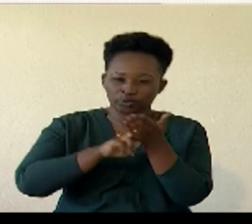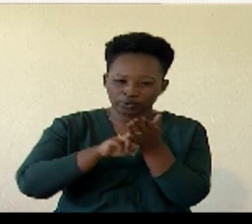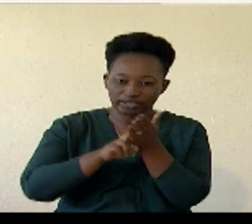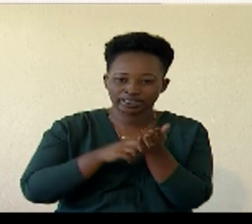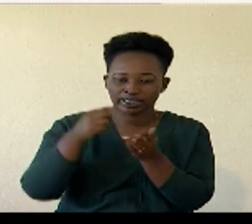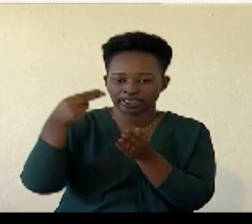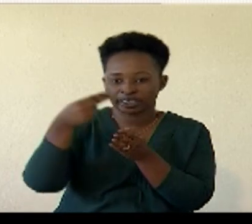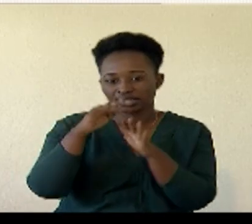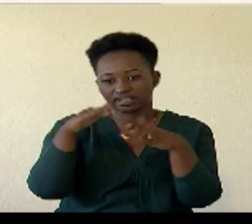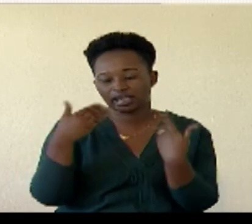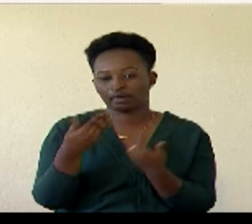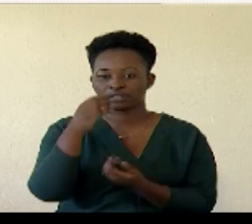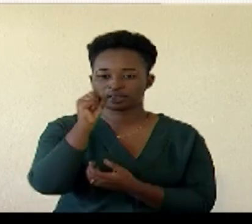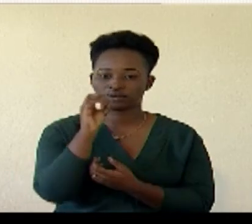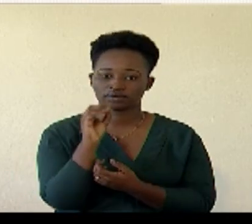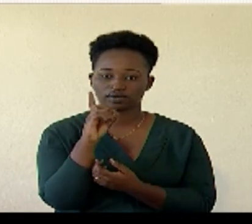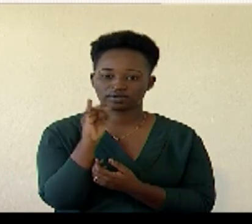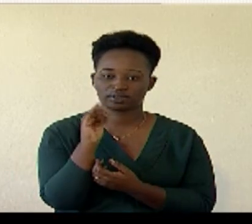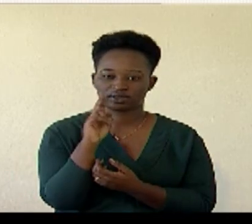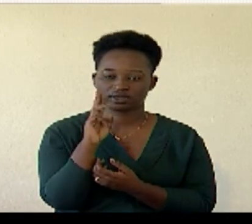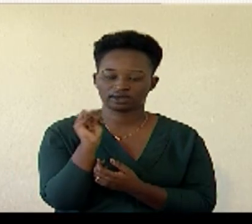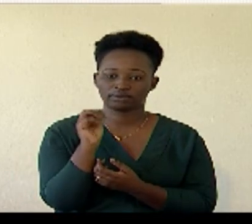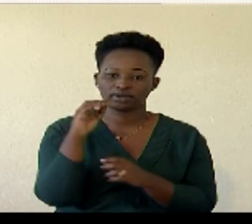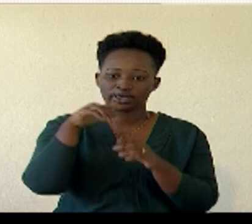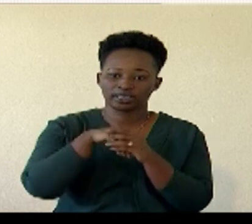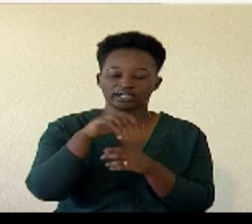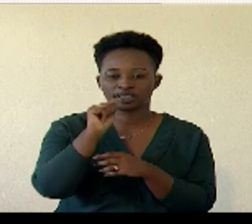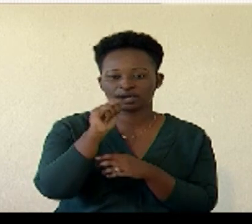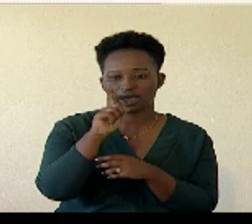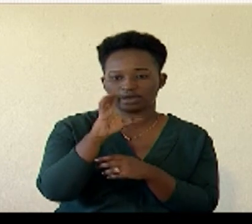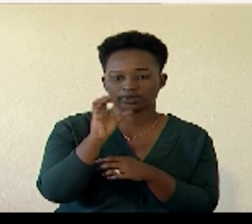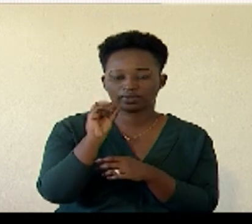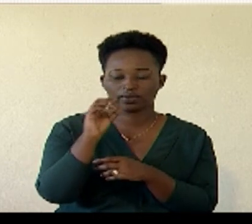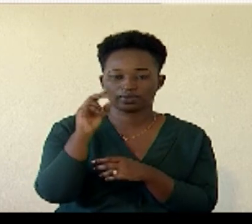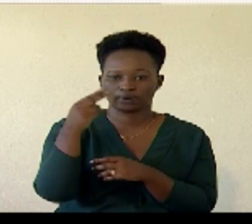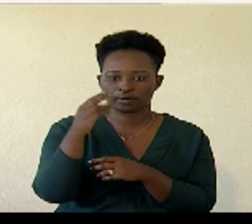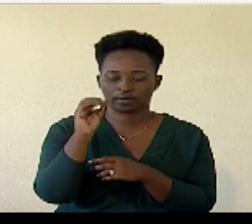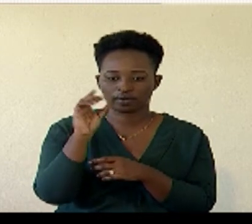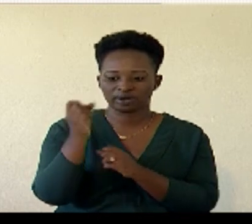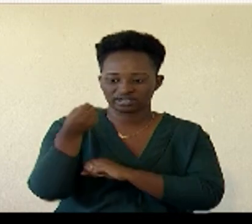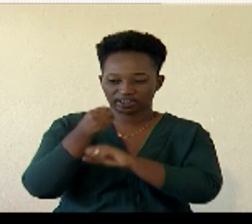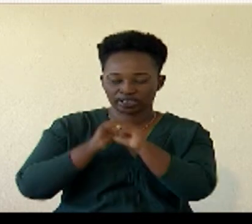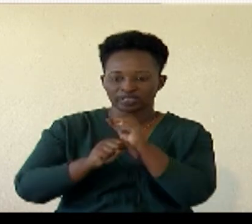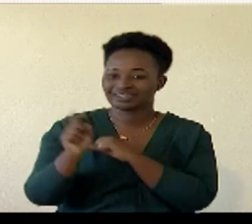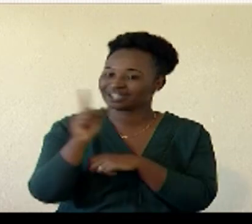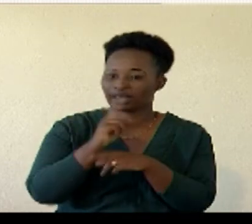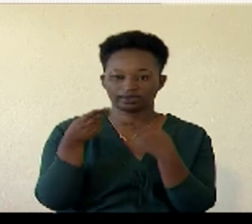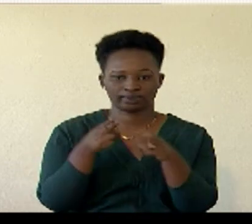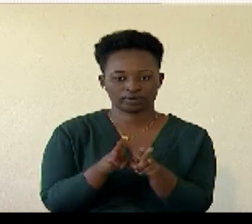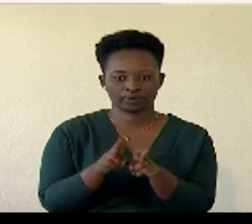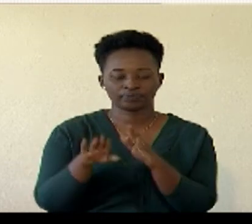hydrogen or sodium in alcohol, the reaction now destroys the benzene ring. It doesn't take place.